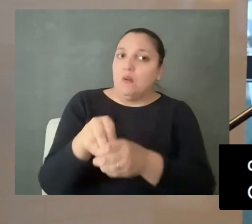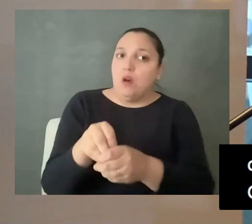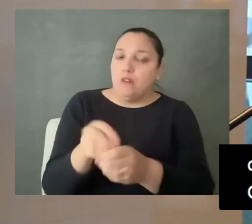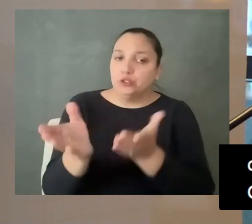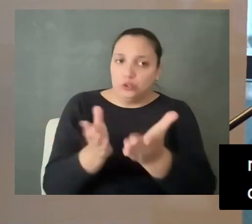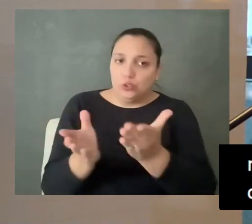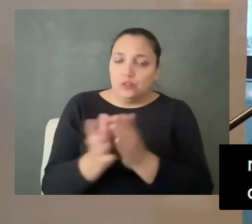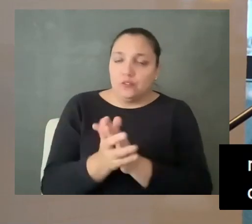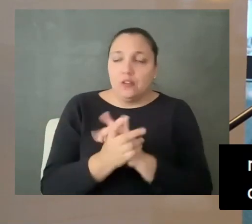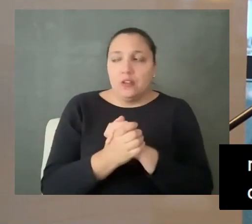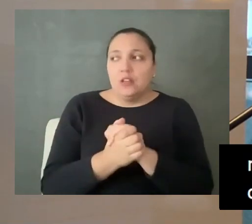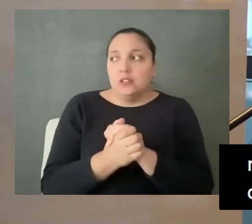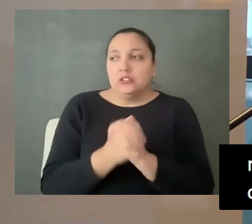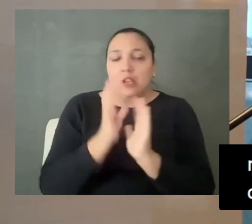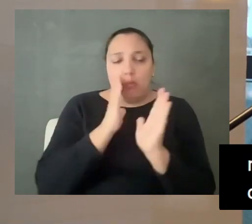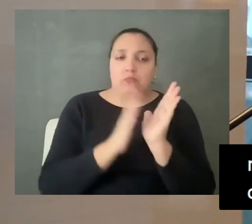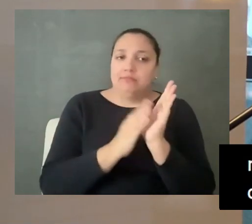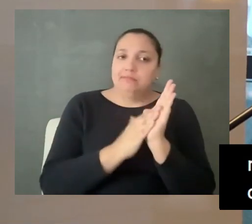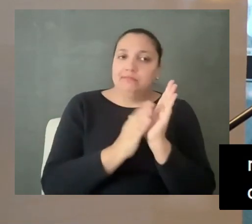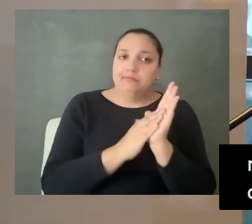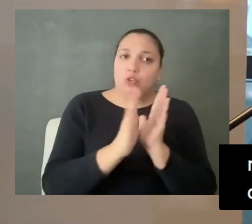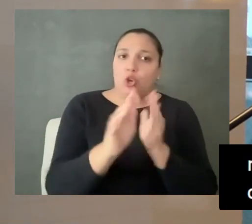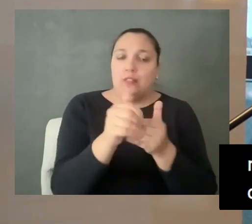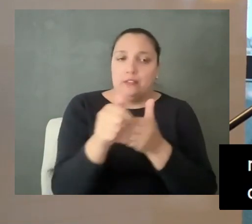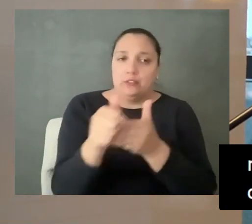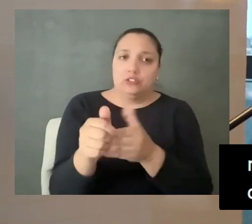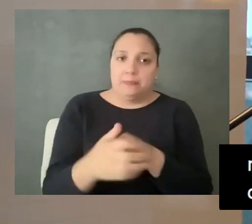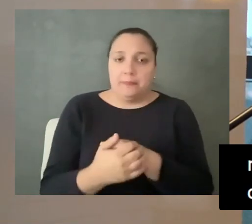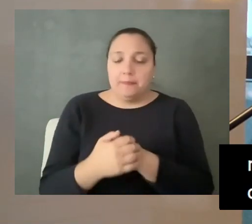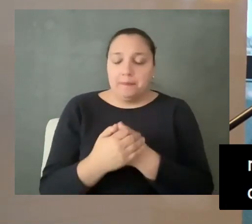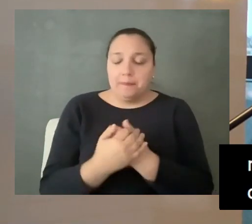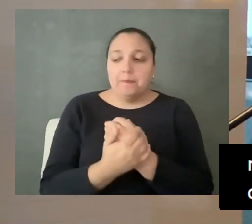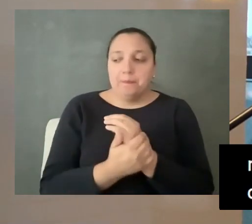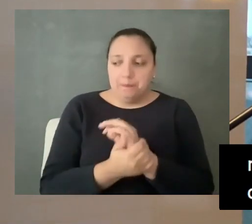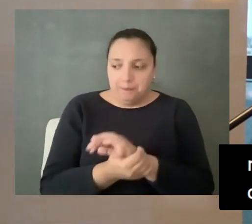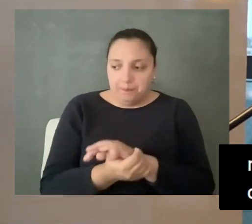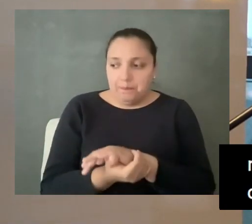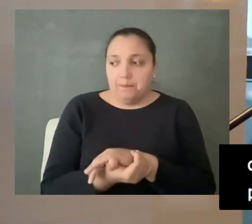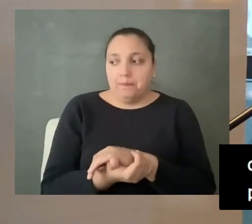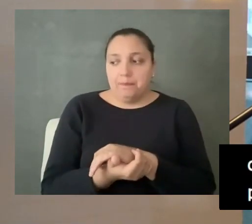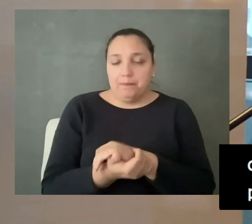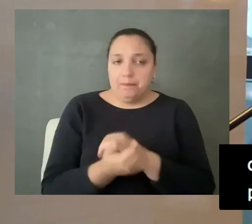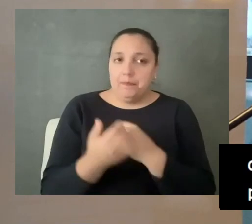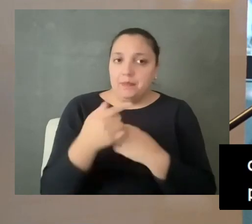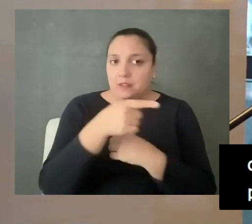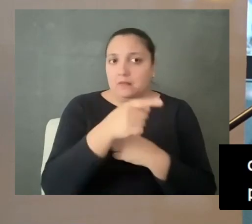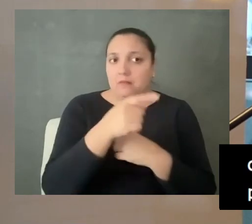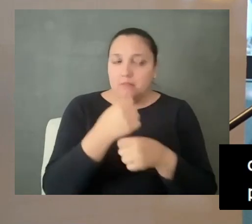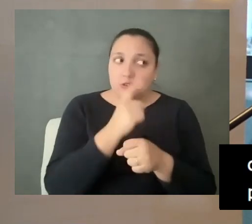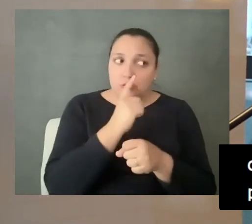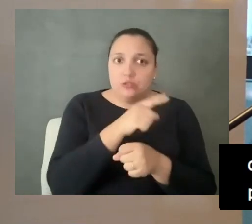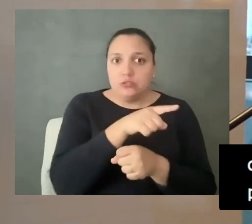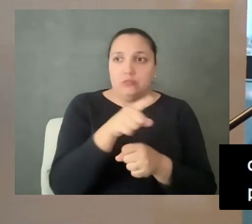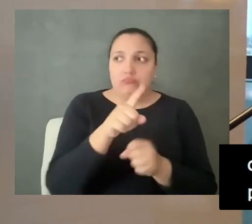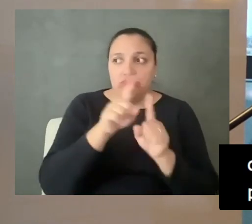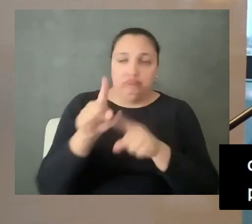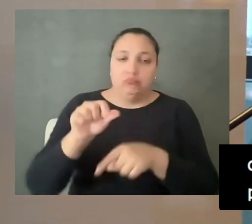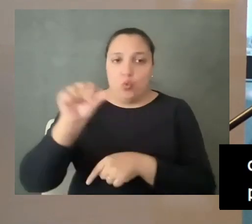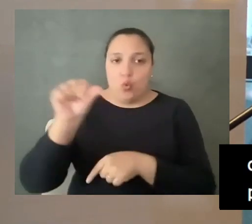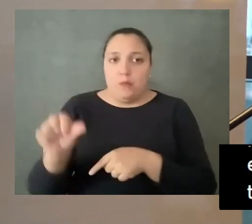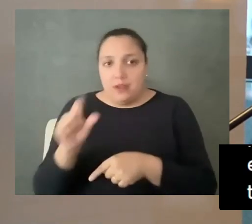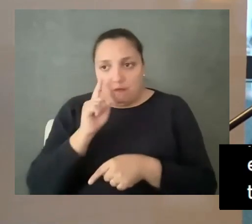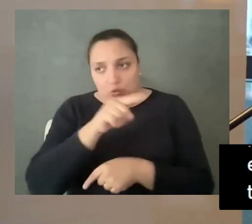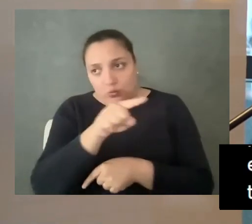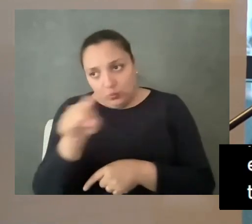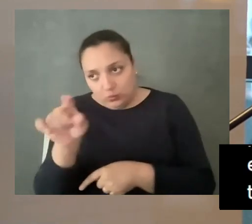just really want to acknowledge her leadership and the important work that she's doing in Albany for all of you. So,